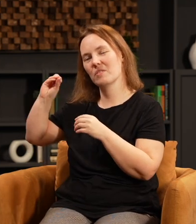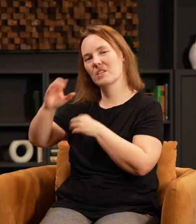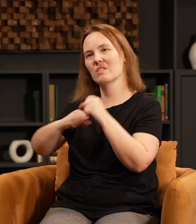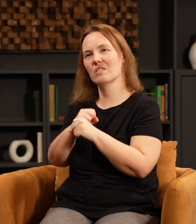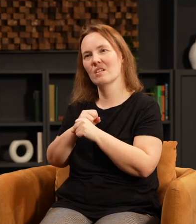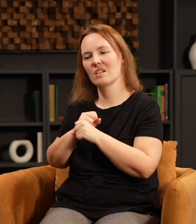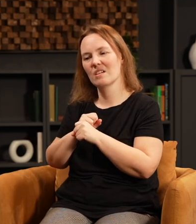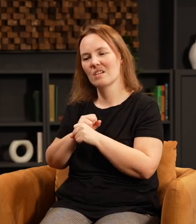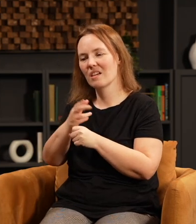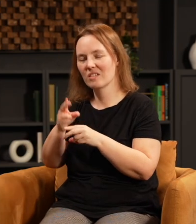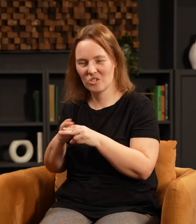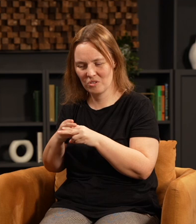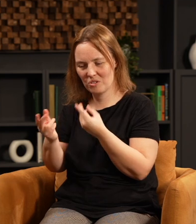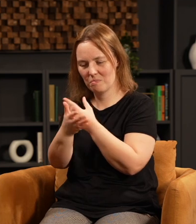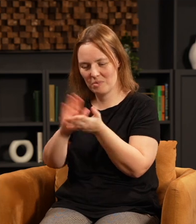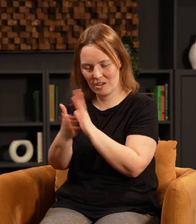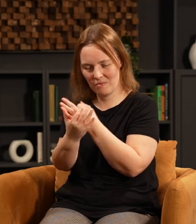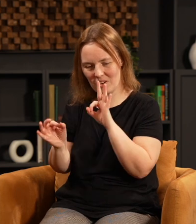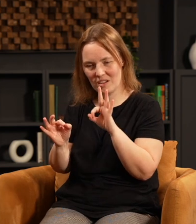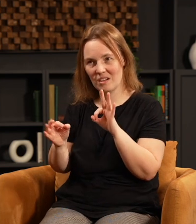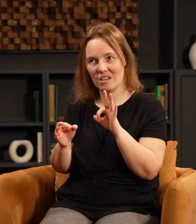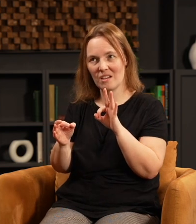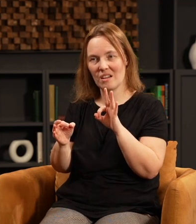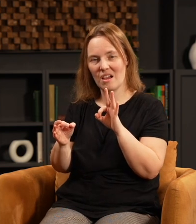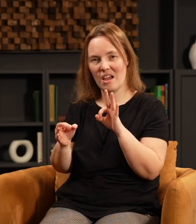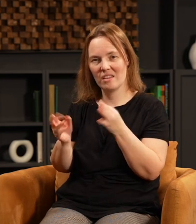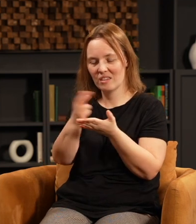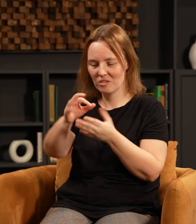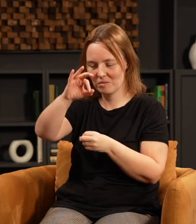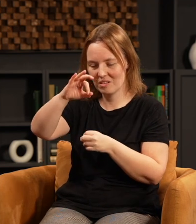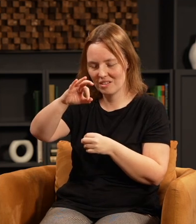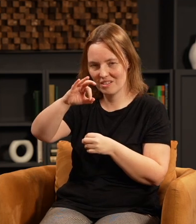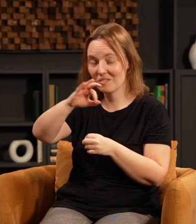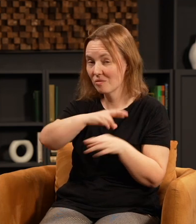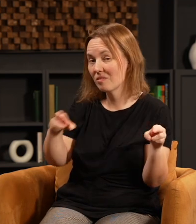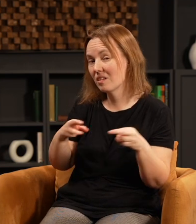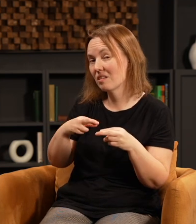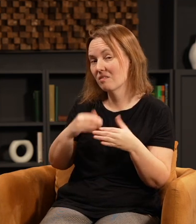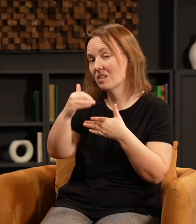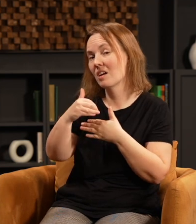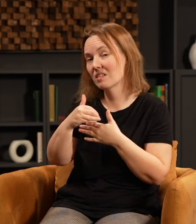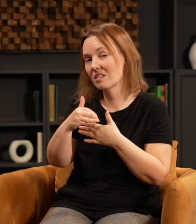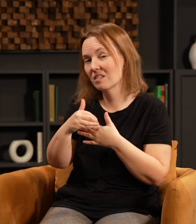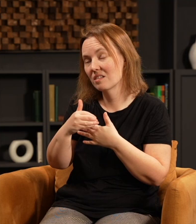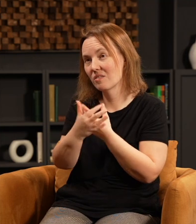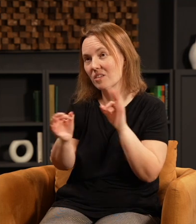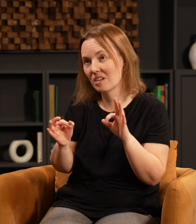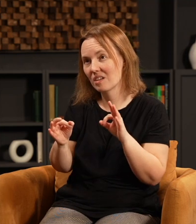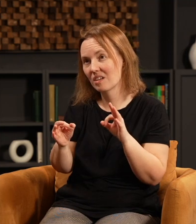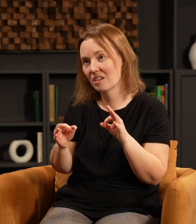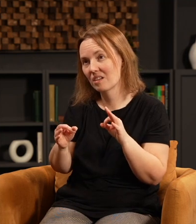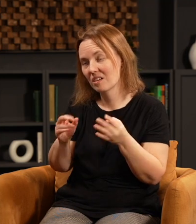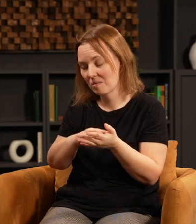enjoy that area for a while, and then the Holy Spirit just gently touches on the shoulder and says, you ready for the next one? You mean there's more? I'm